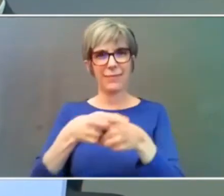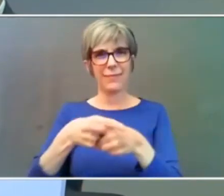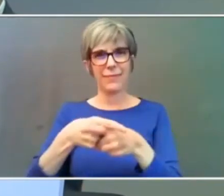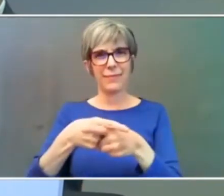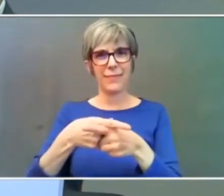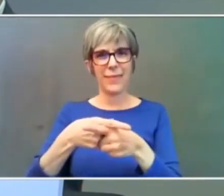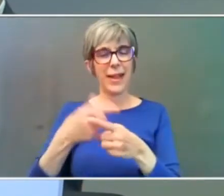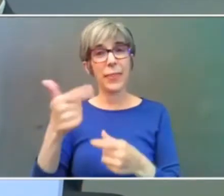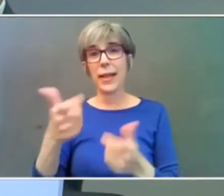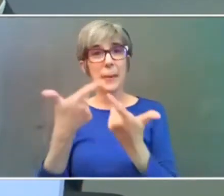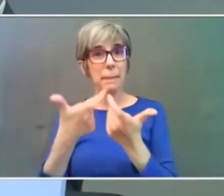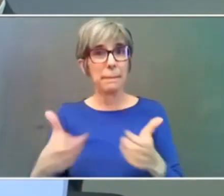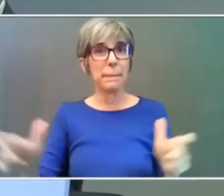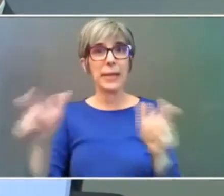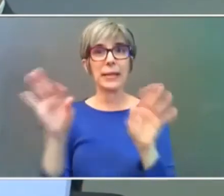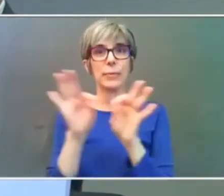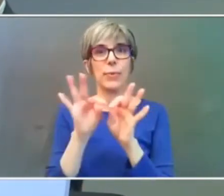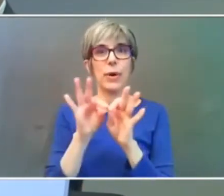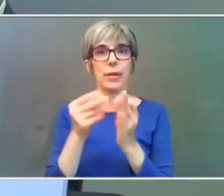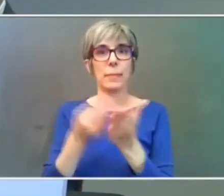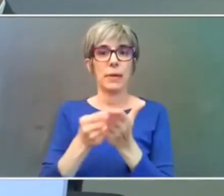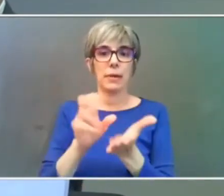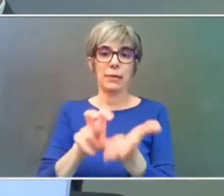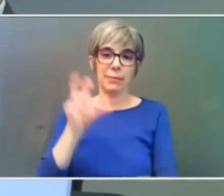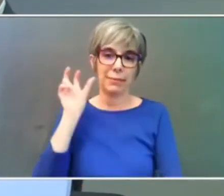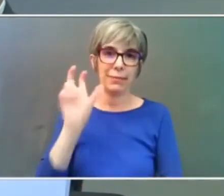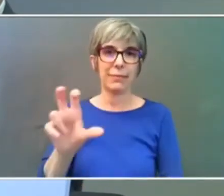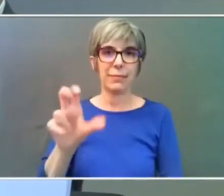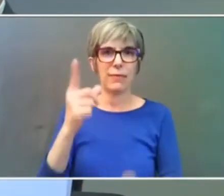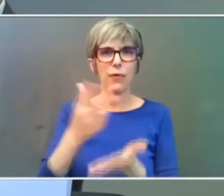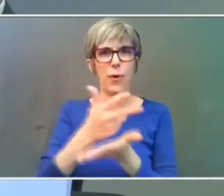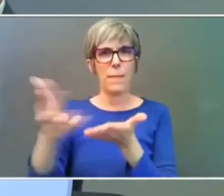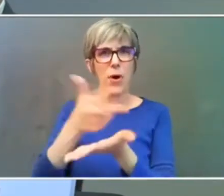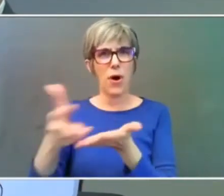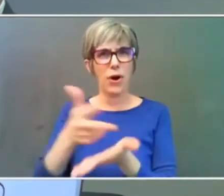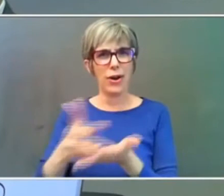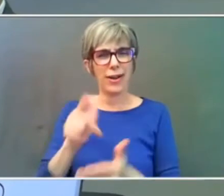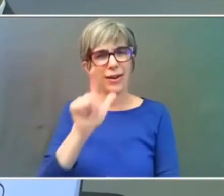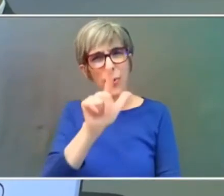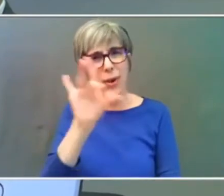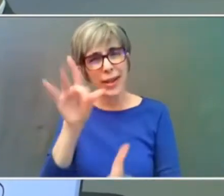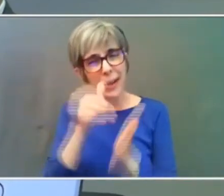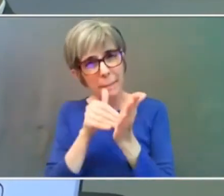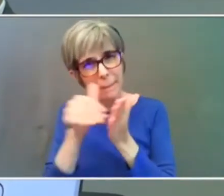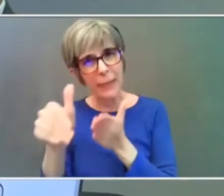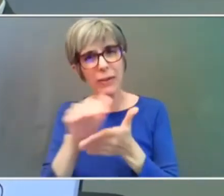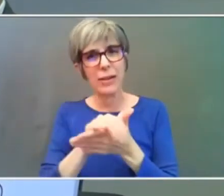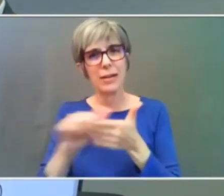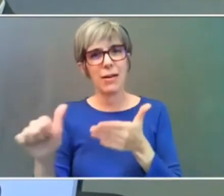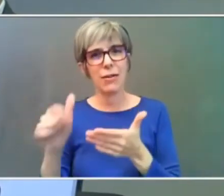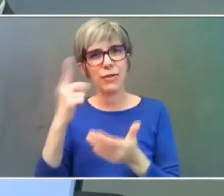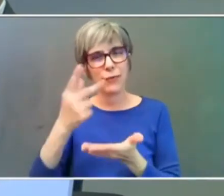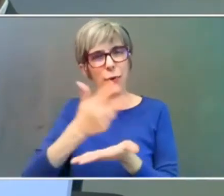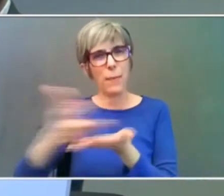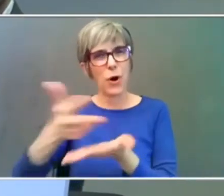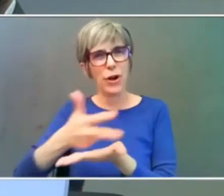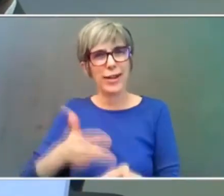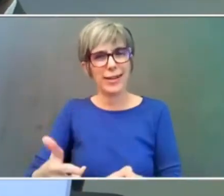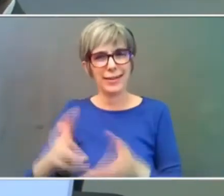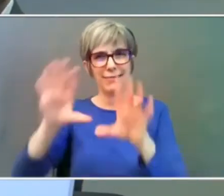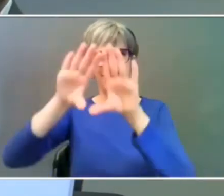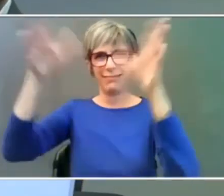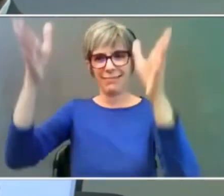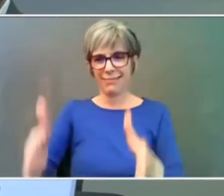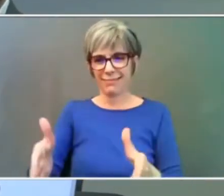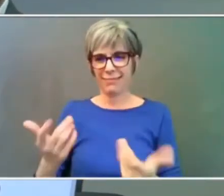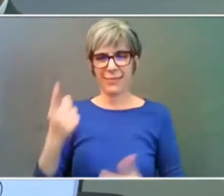item on your list, $28 million for a parking deck. Okay, so I